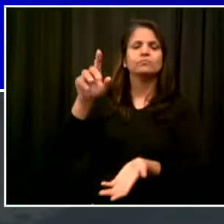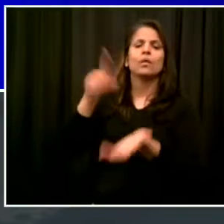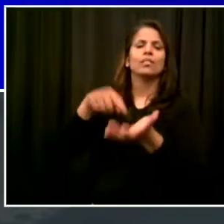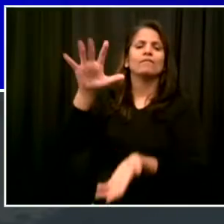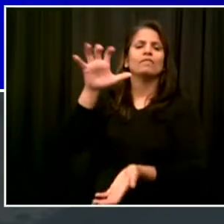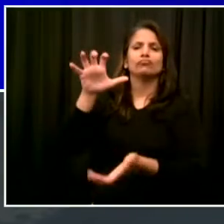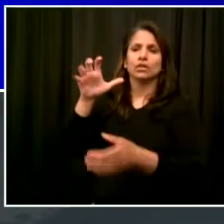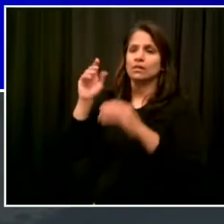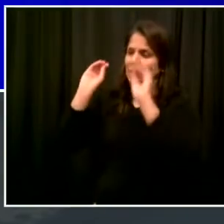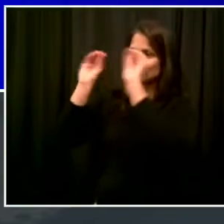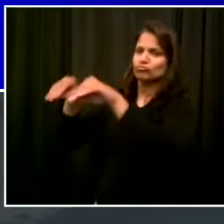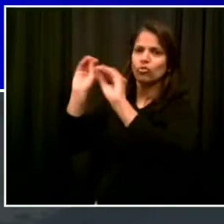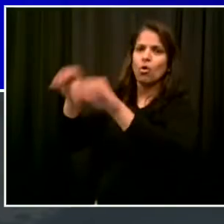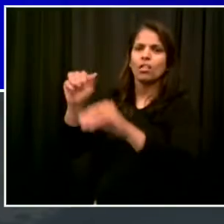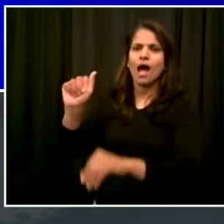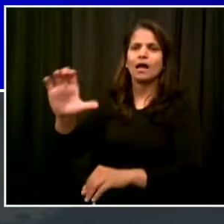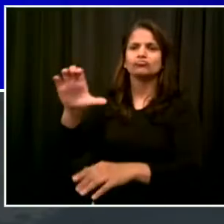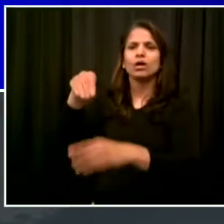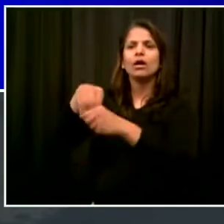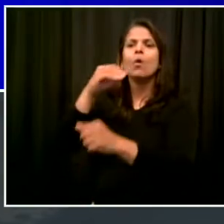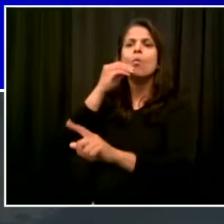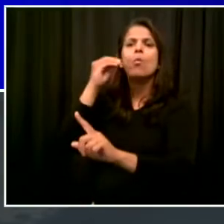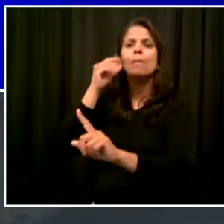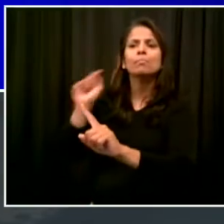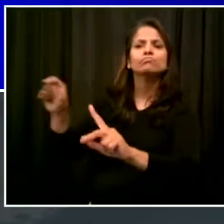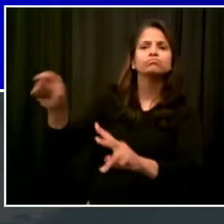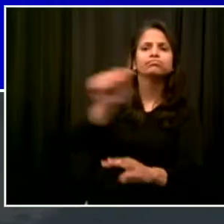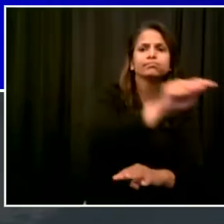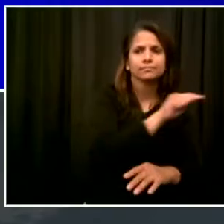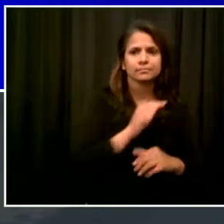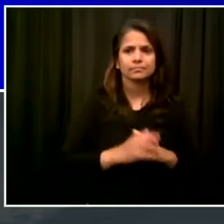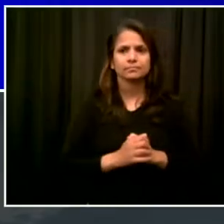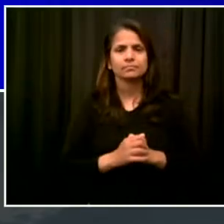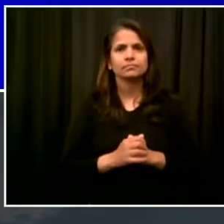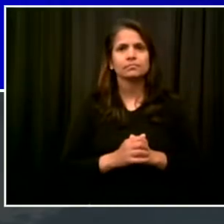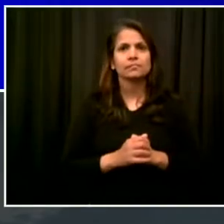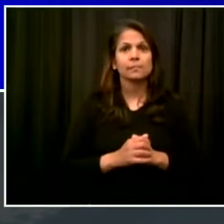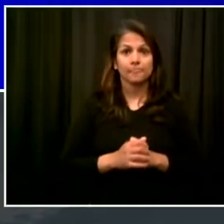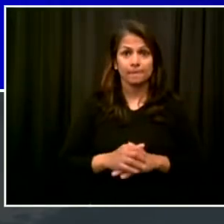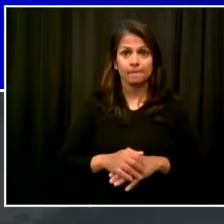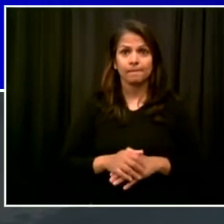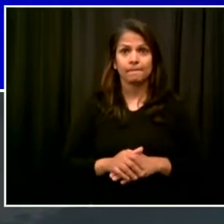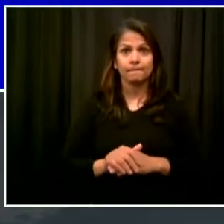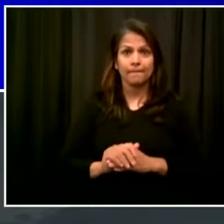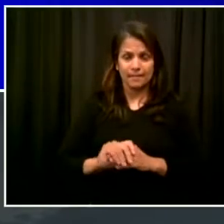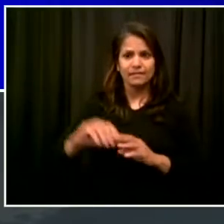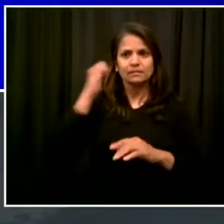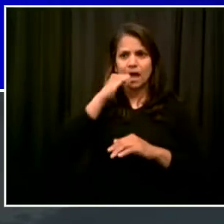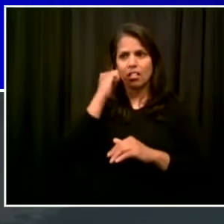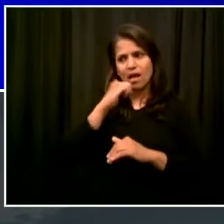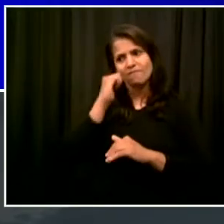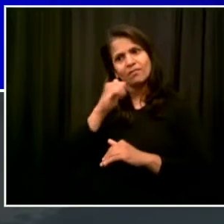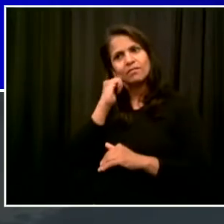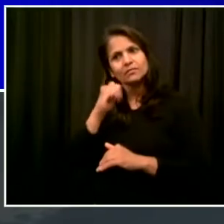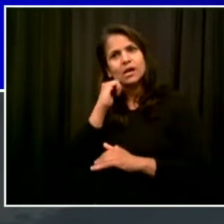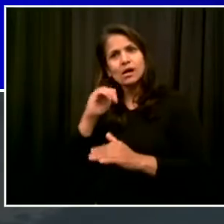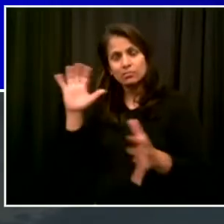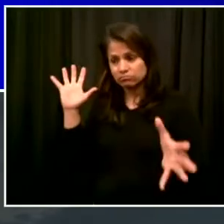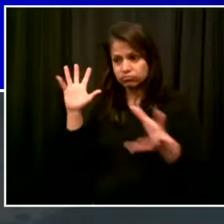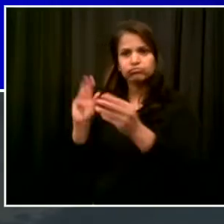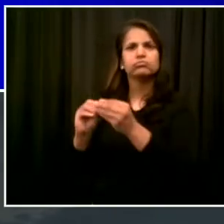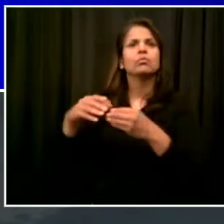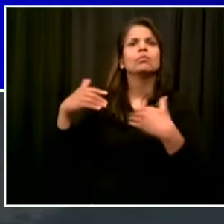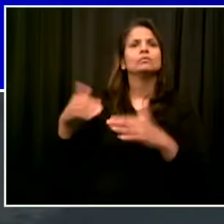the news has started to spread about my next announcement, and it's such a good one, and it's something we've all been waiting for. And I want